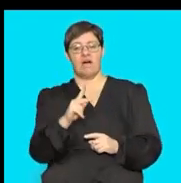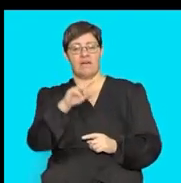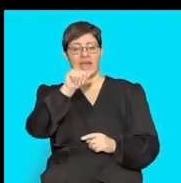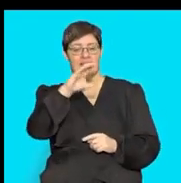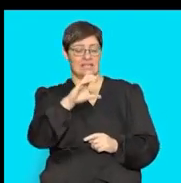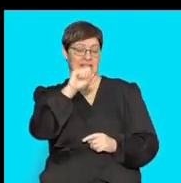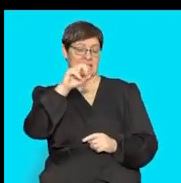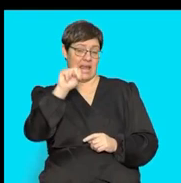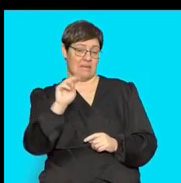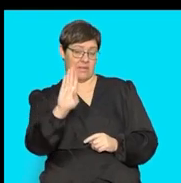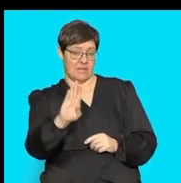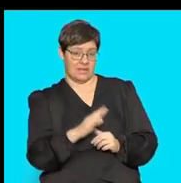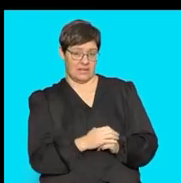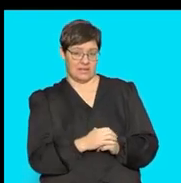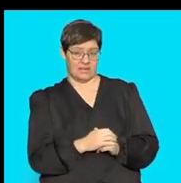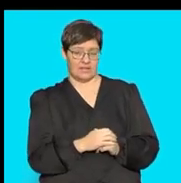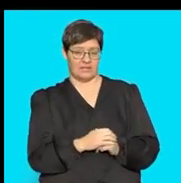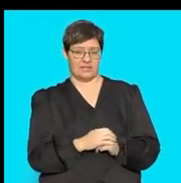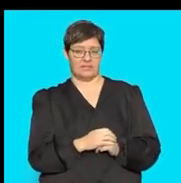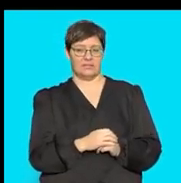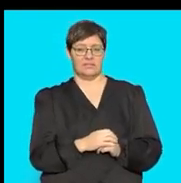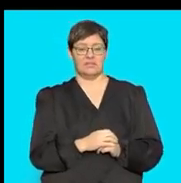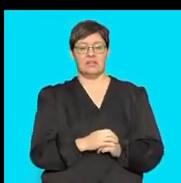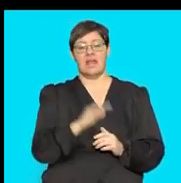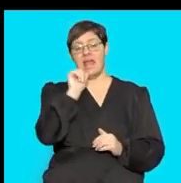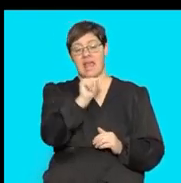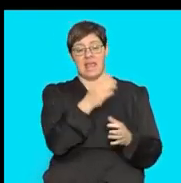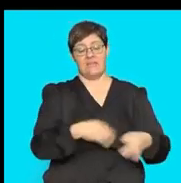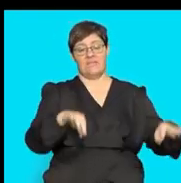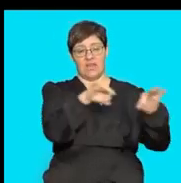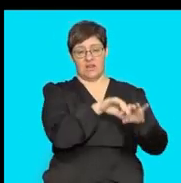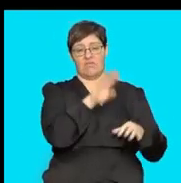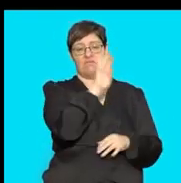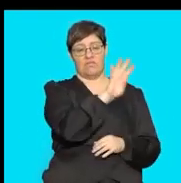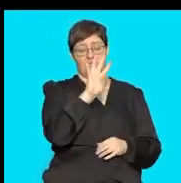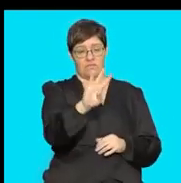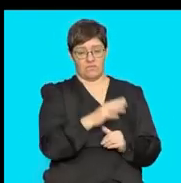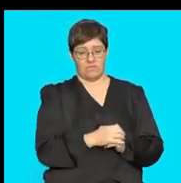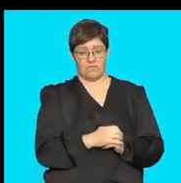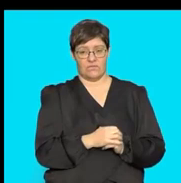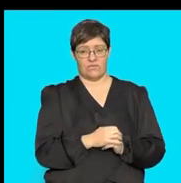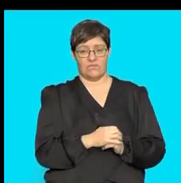half AC sine B. Okay, and our A value was 44.